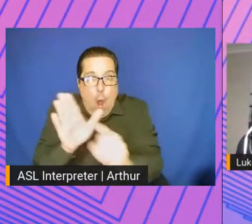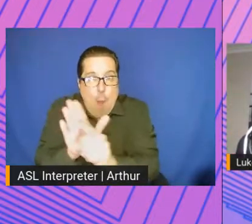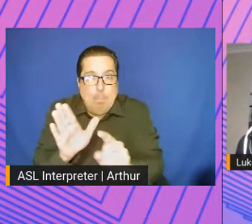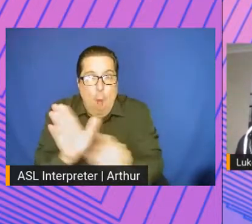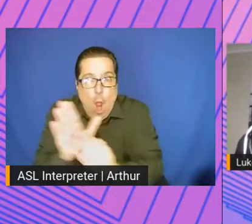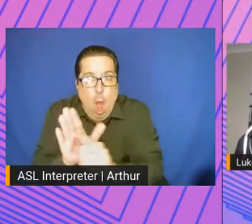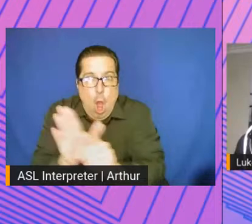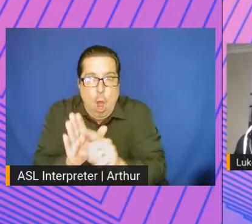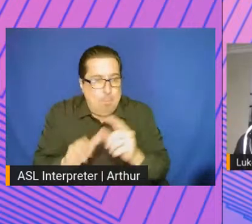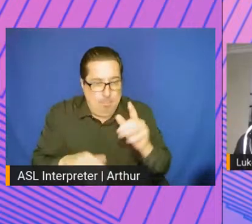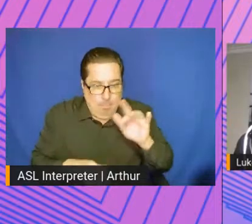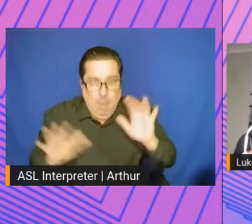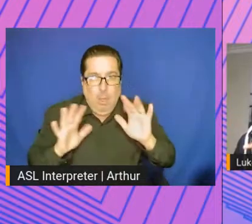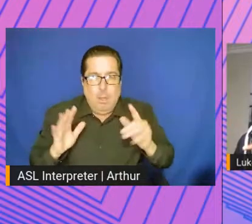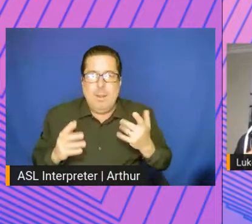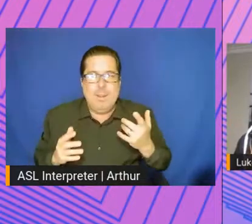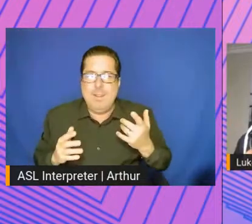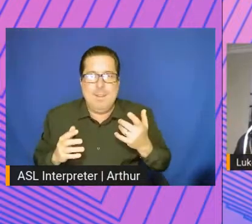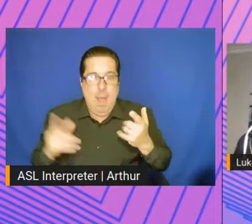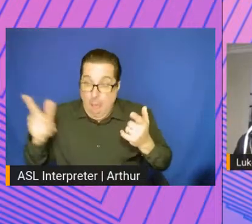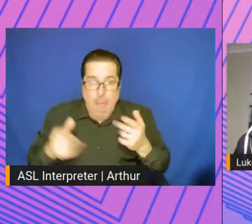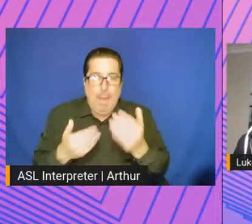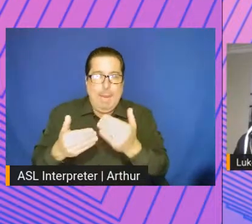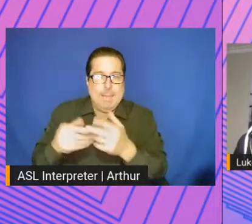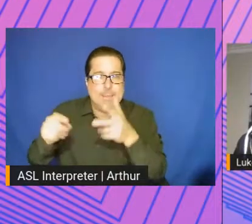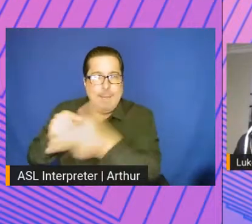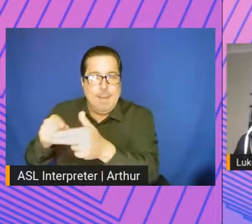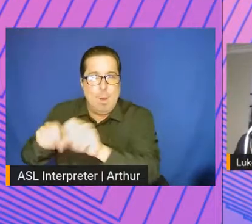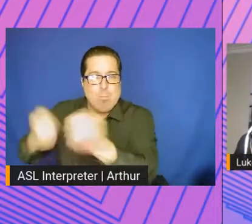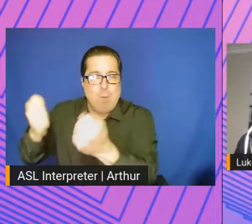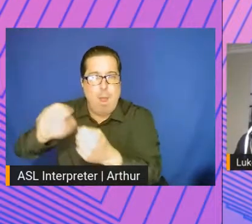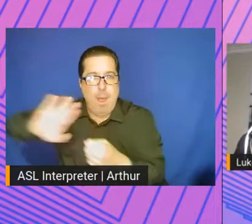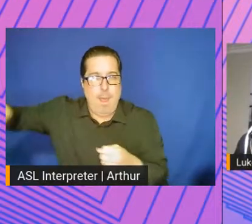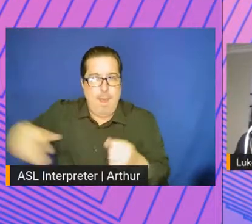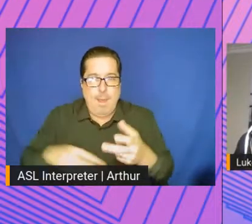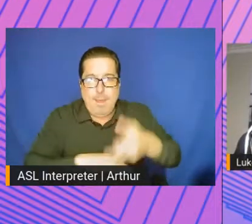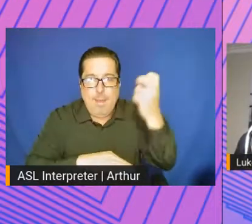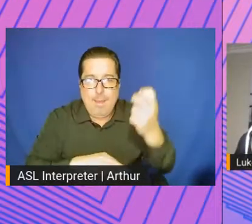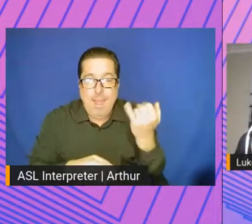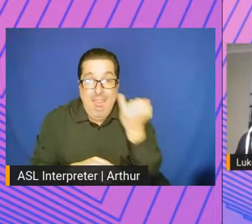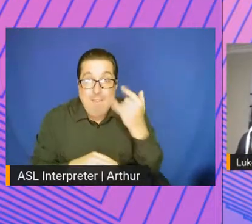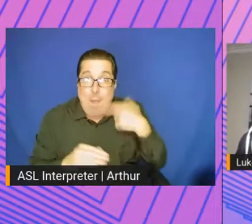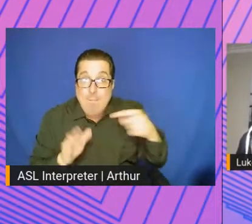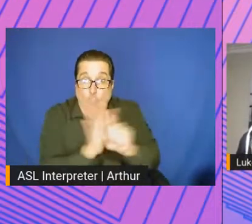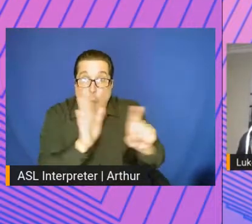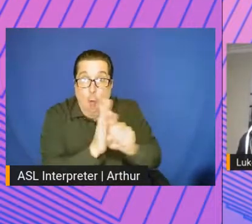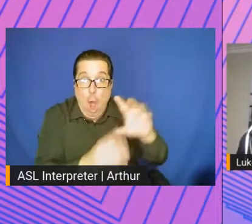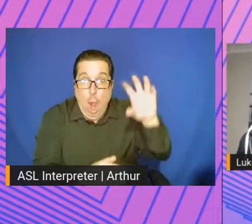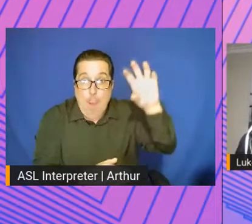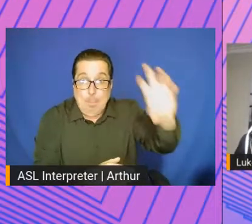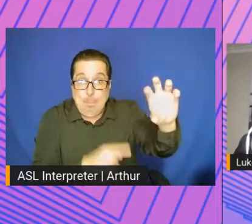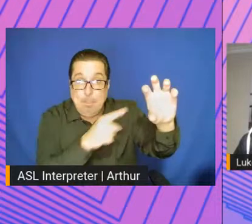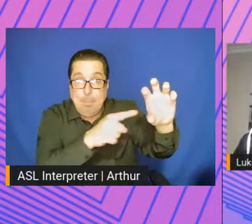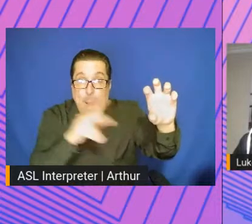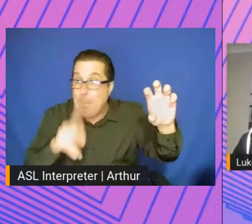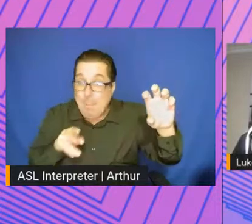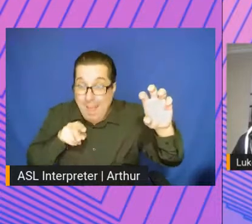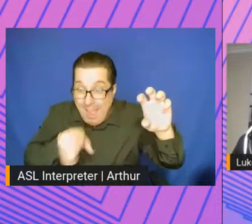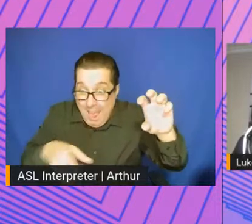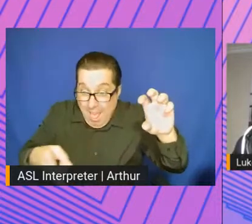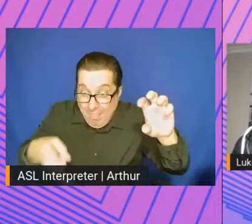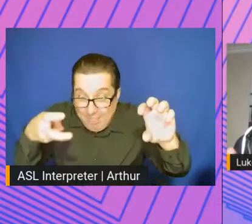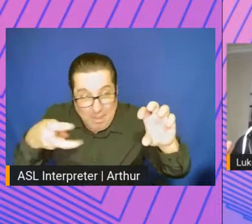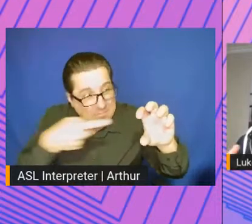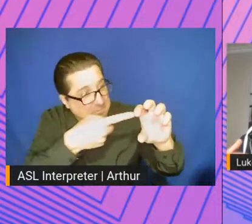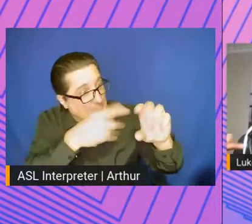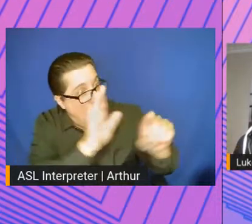your yard and into the house and into your bedroom, and you only have an alarm when at the stage that they actually get to the jewelry box? And